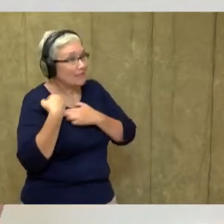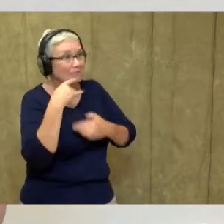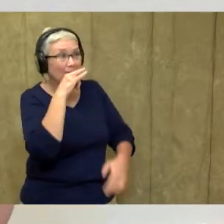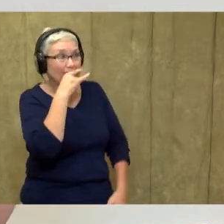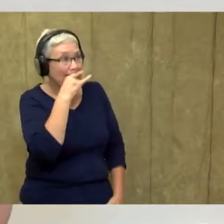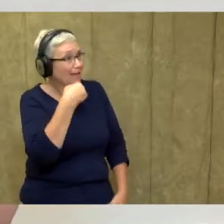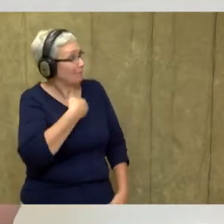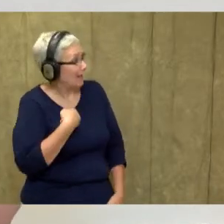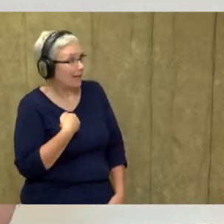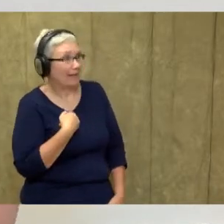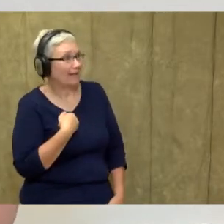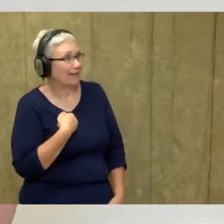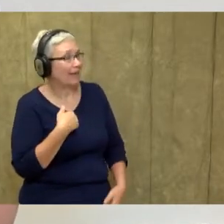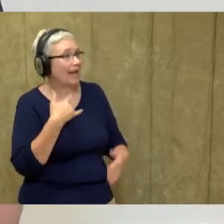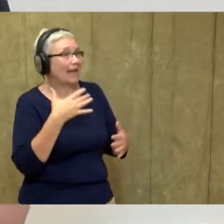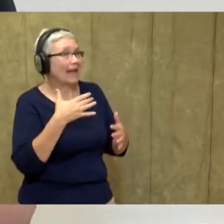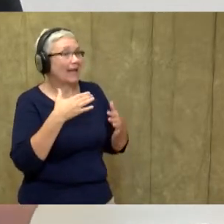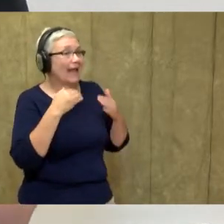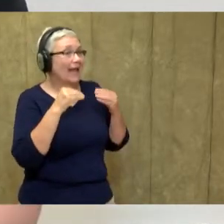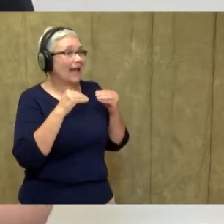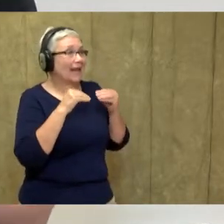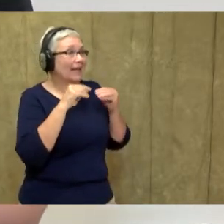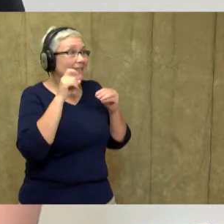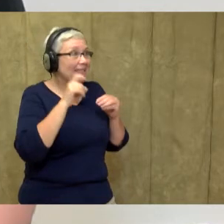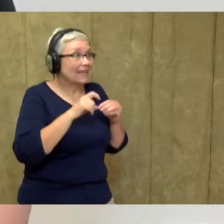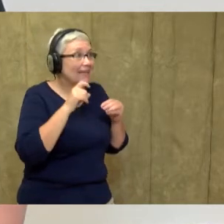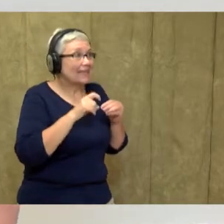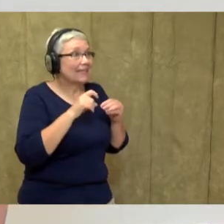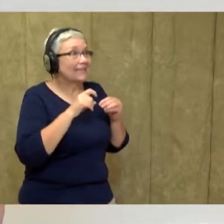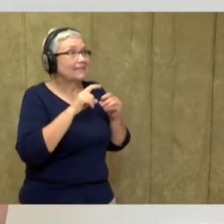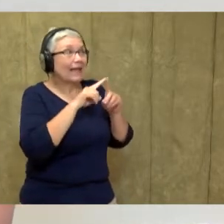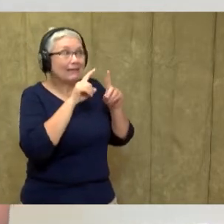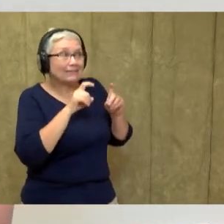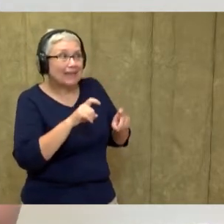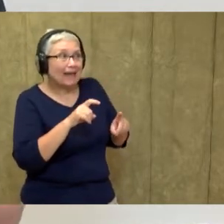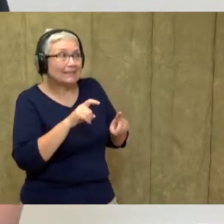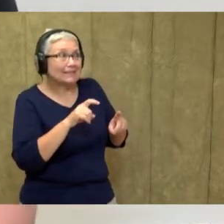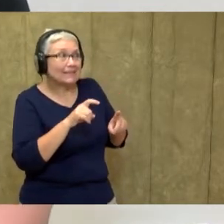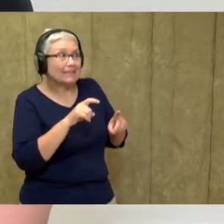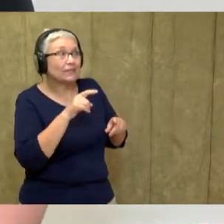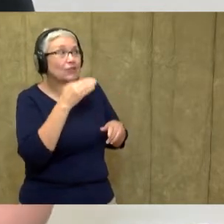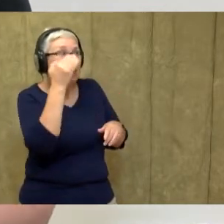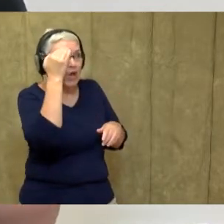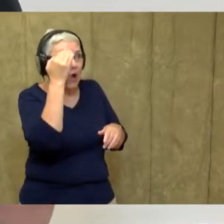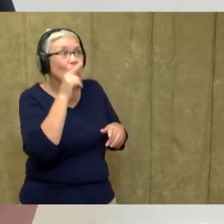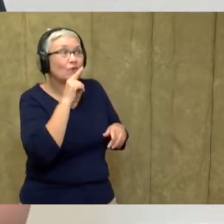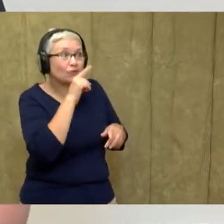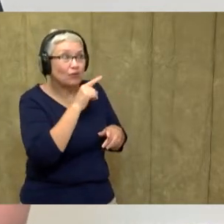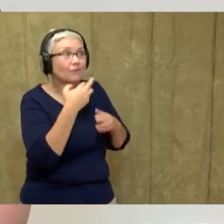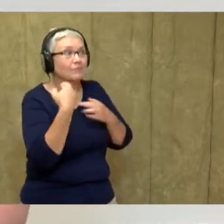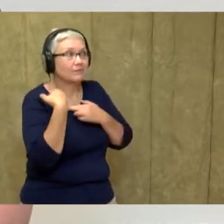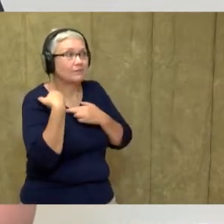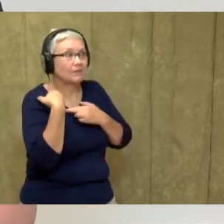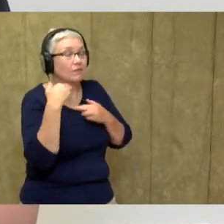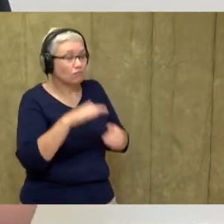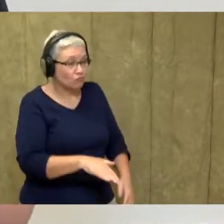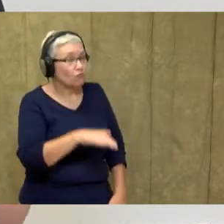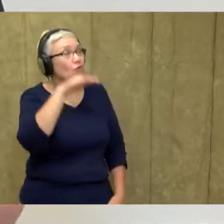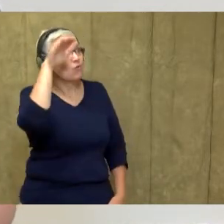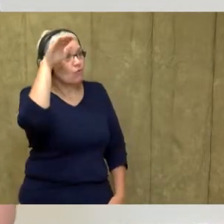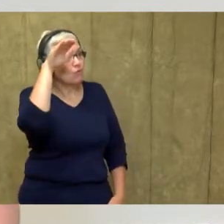I don't push those boundaries, if I don't have something that tests me, then how am I ever going to grow up and be